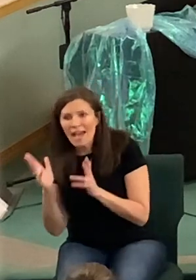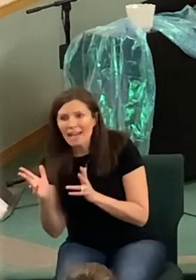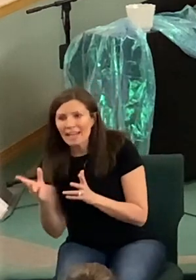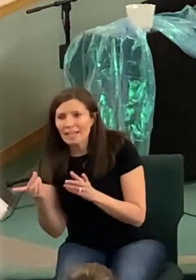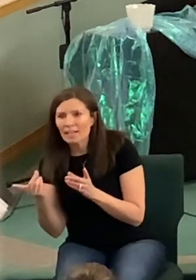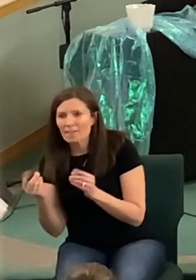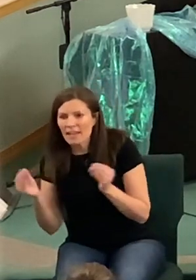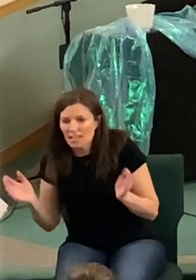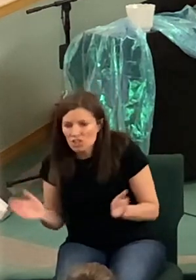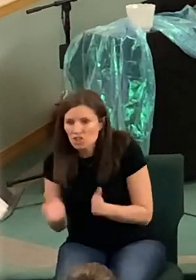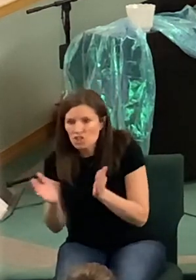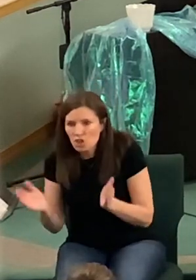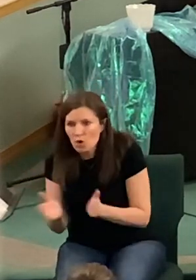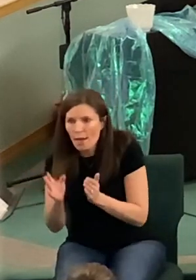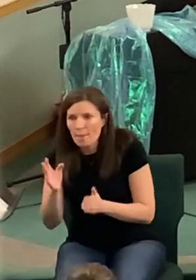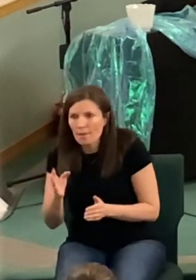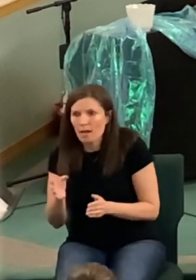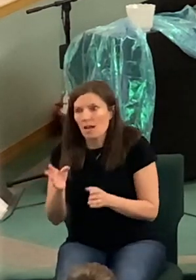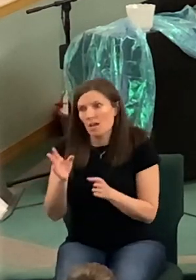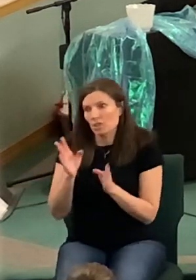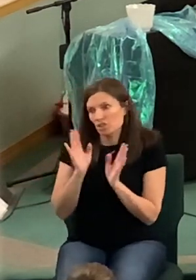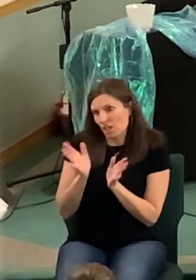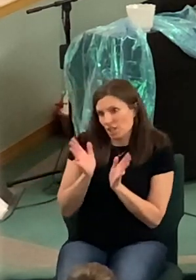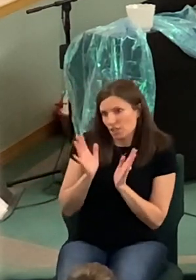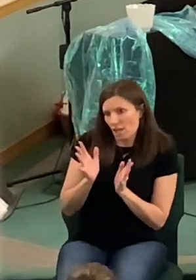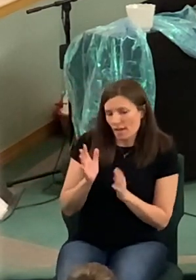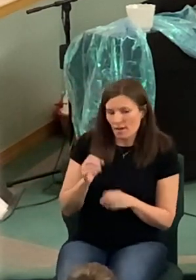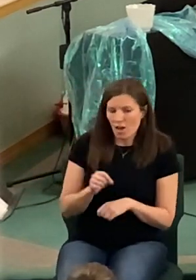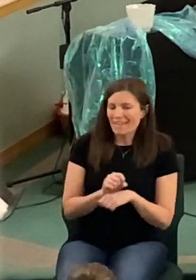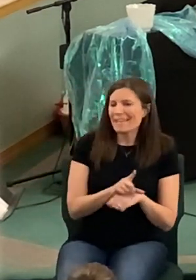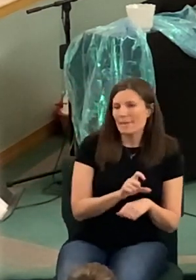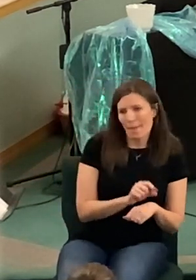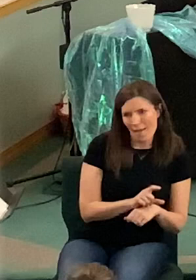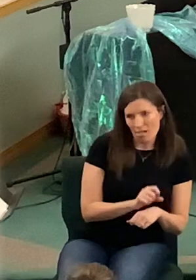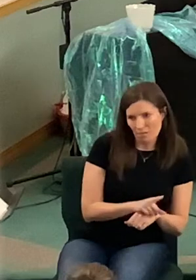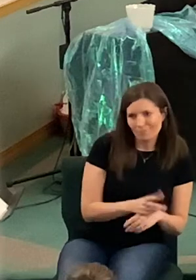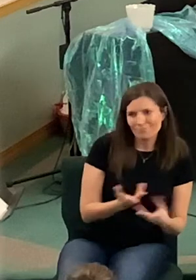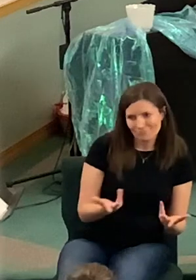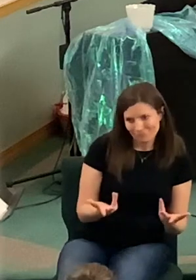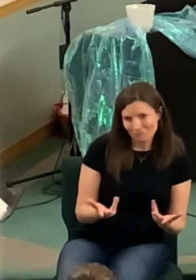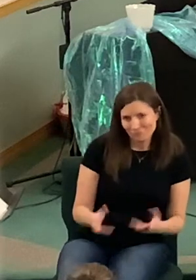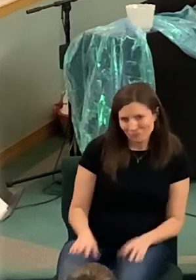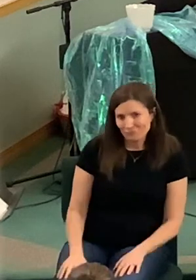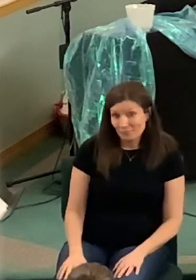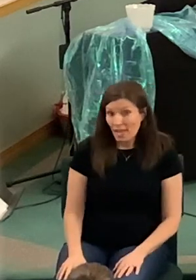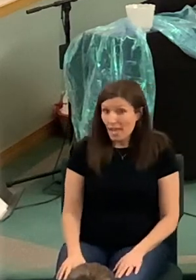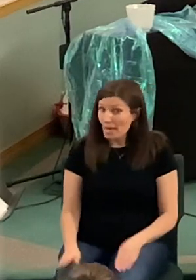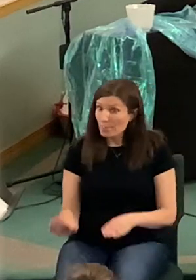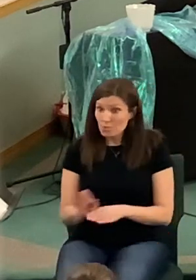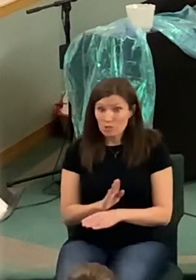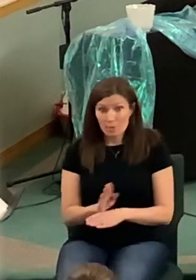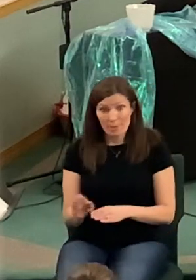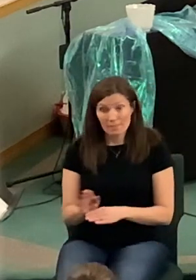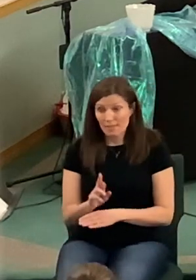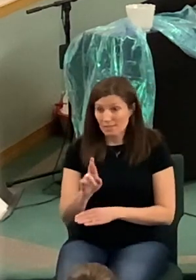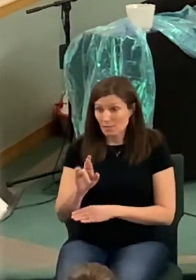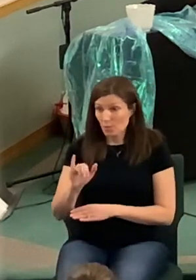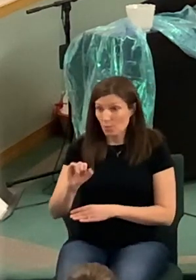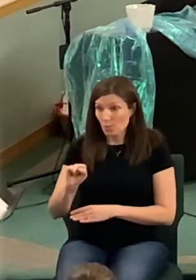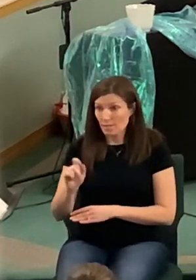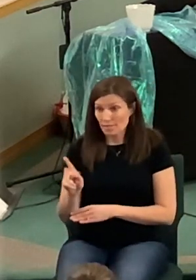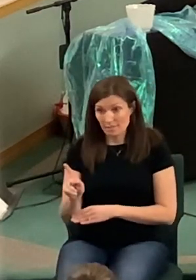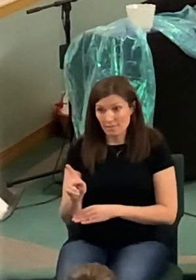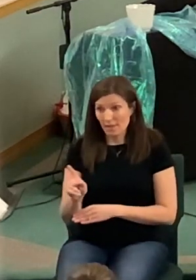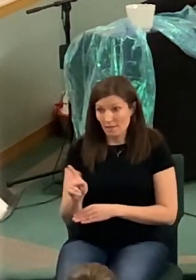The troublemaker zaps the productivity of other workers in the office and even puts your business at risk of having